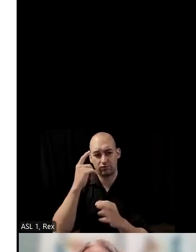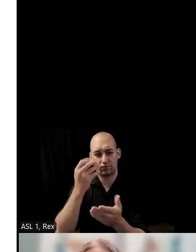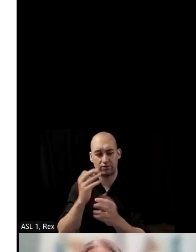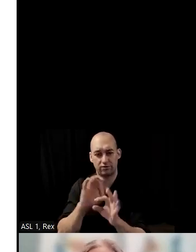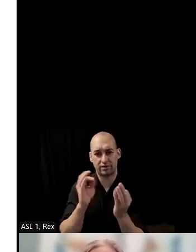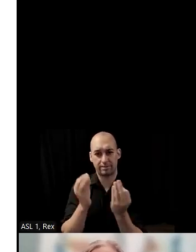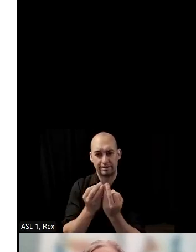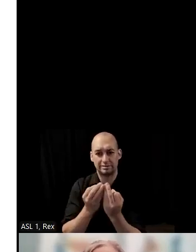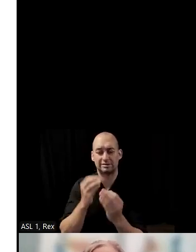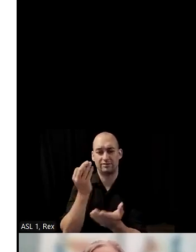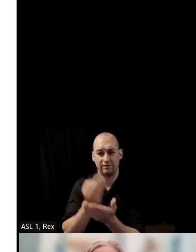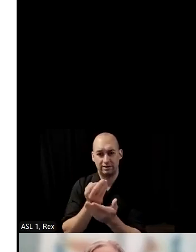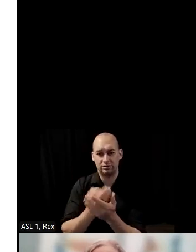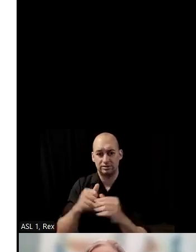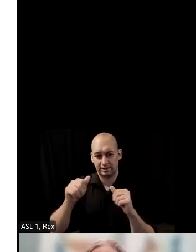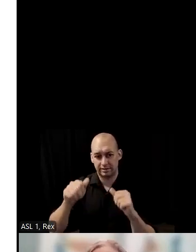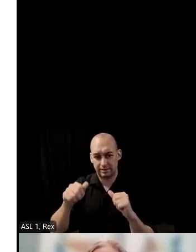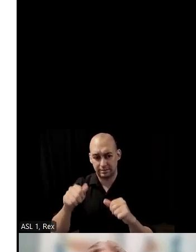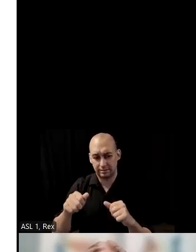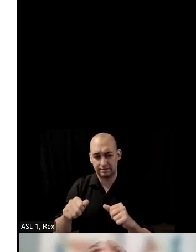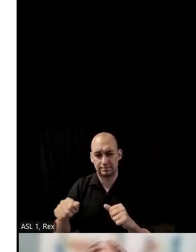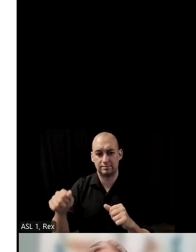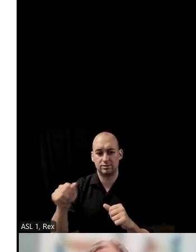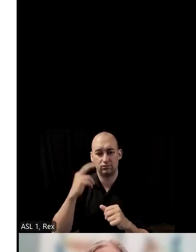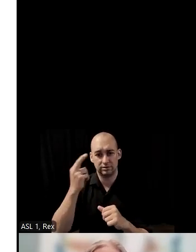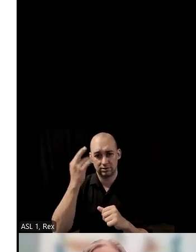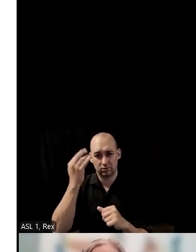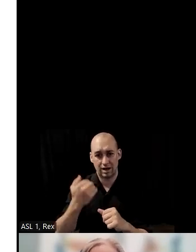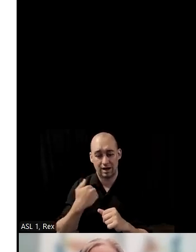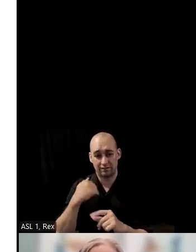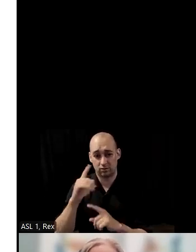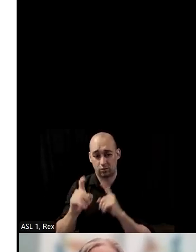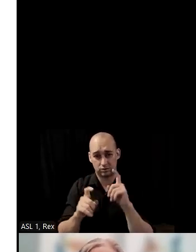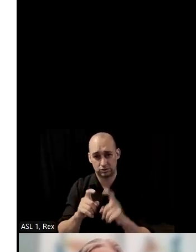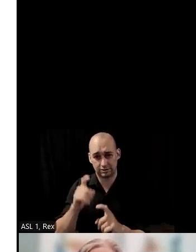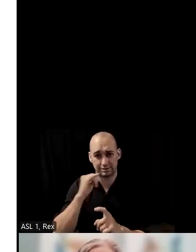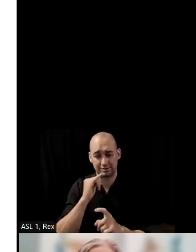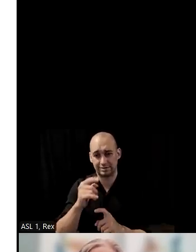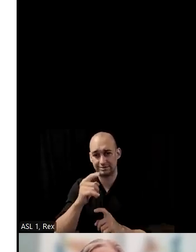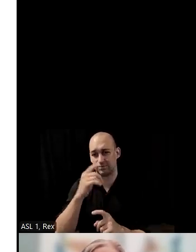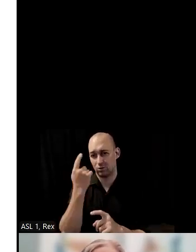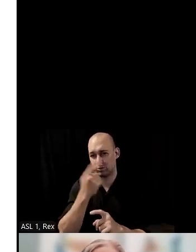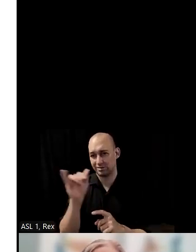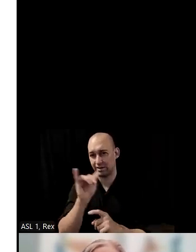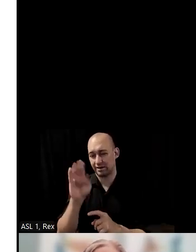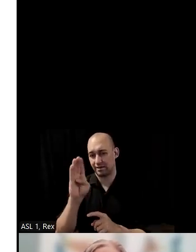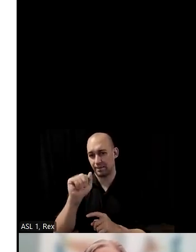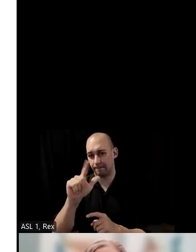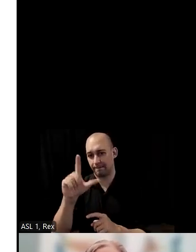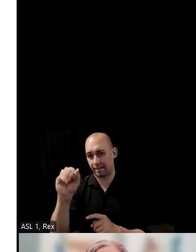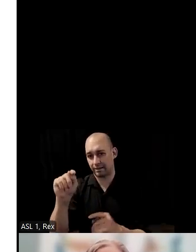viable and accessible. The reason I have a question about it is it looks like one of the ballot measures related